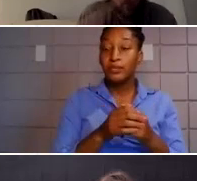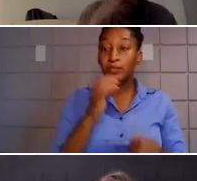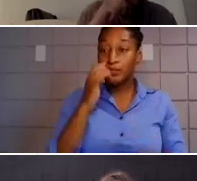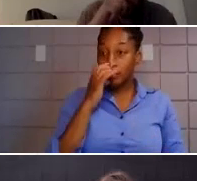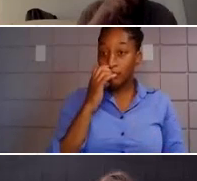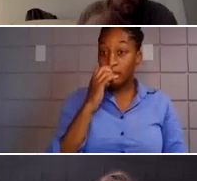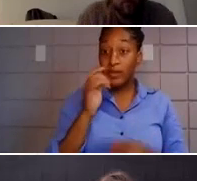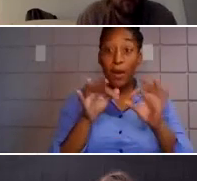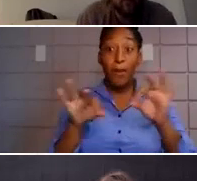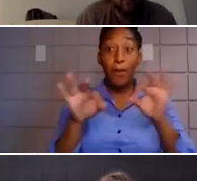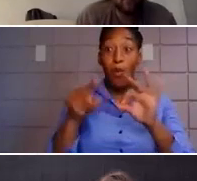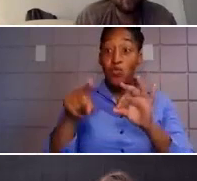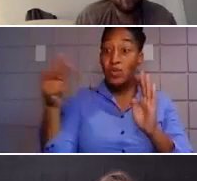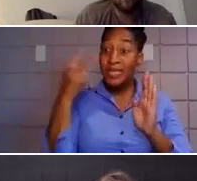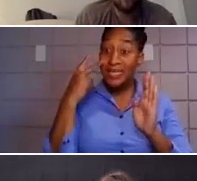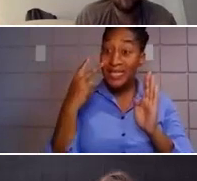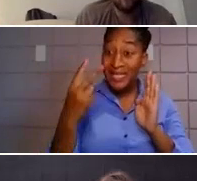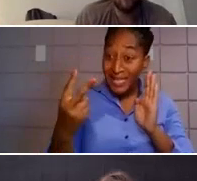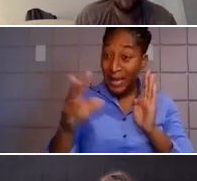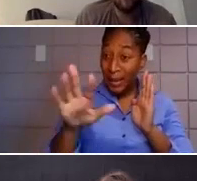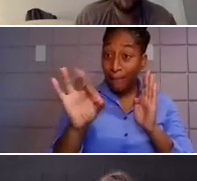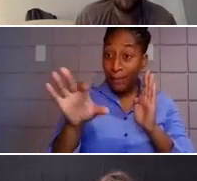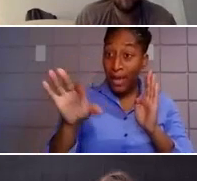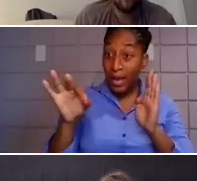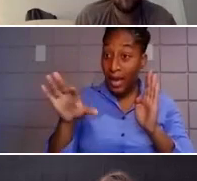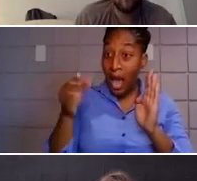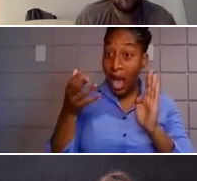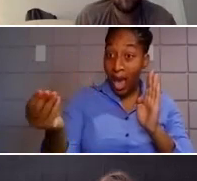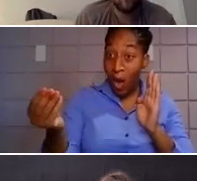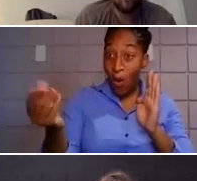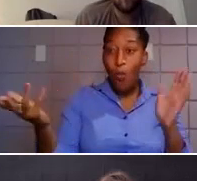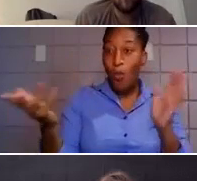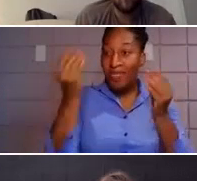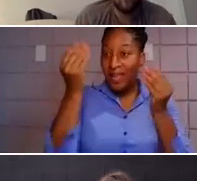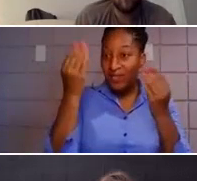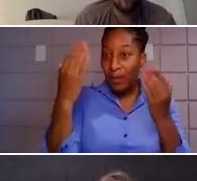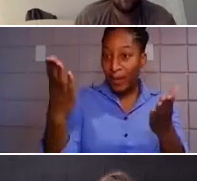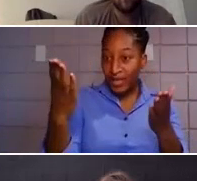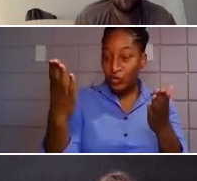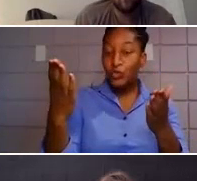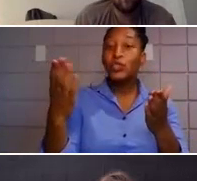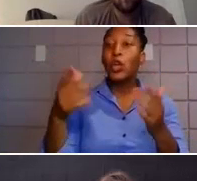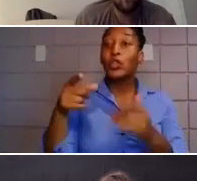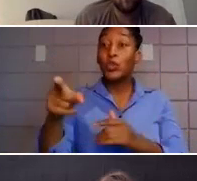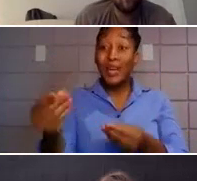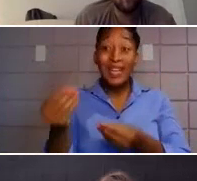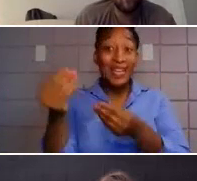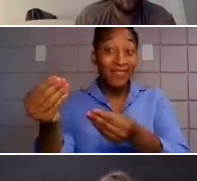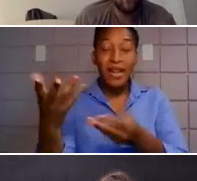and also what information you're being asked to find.